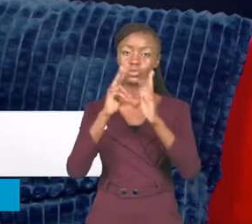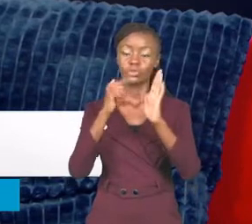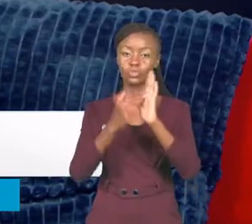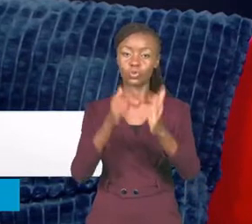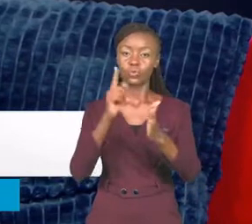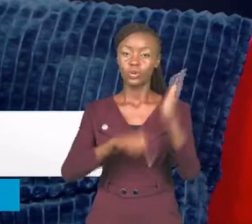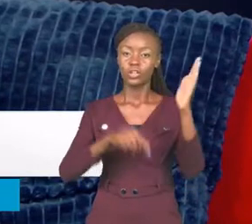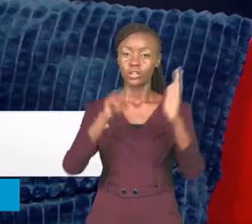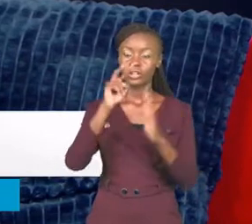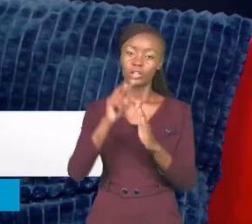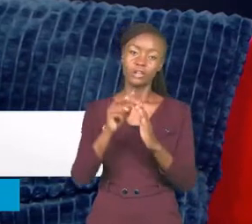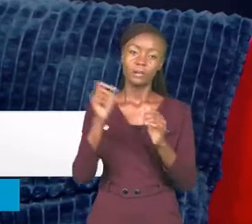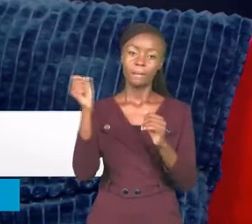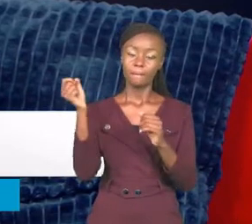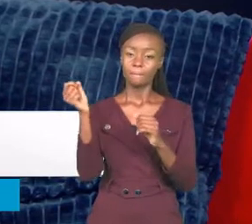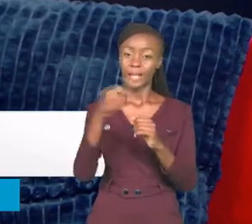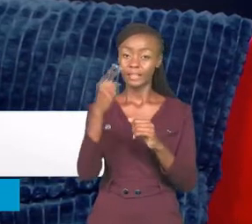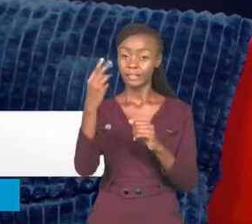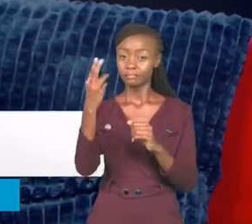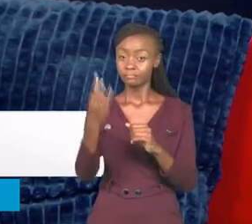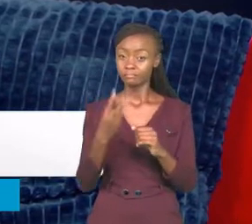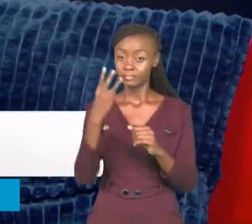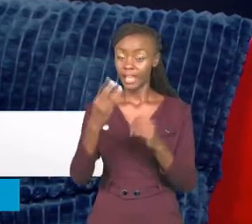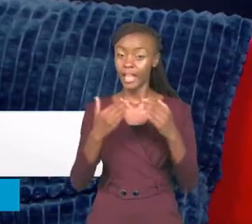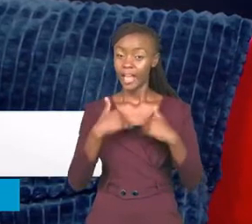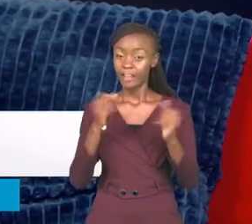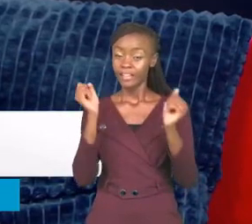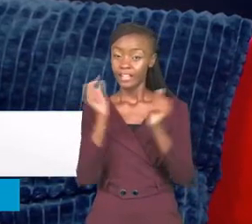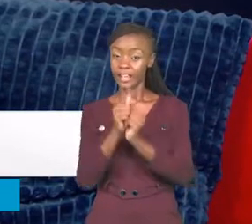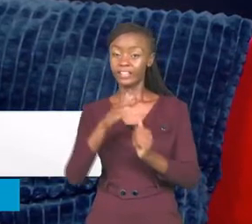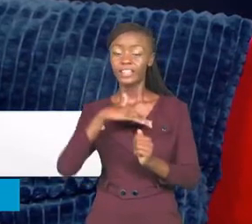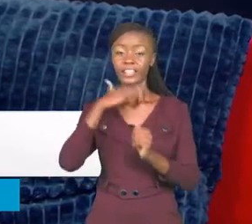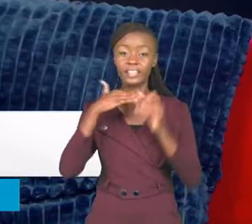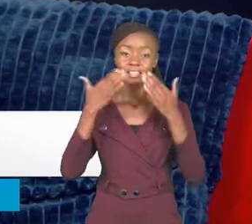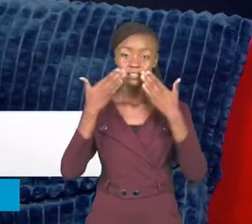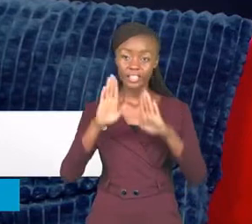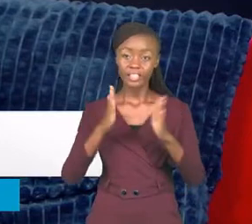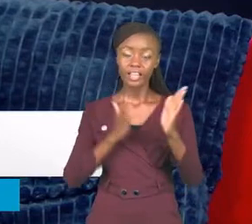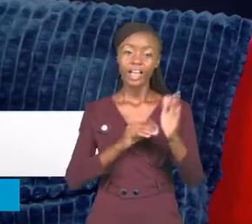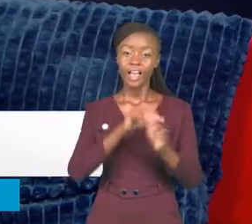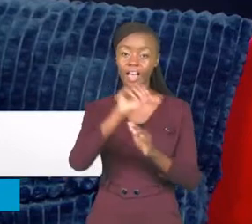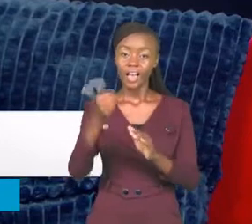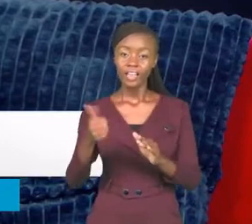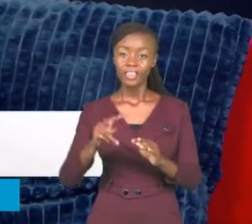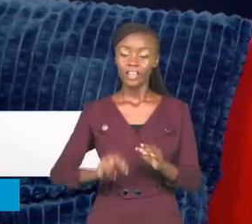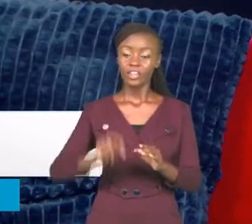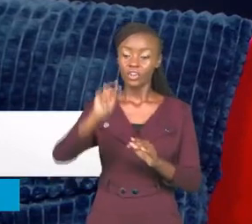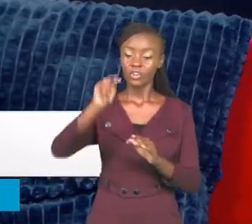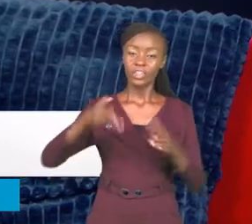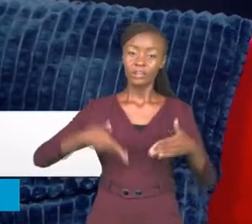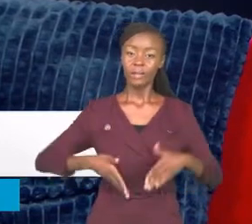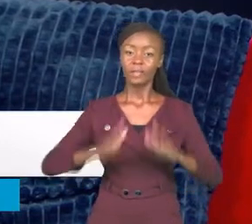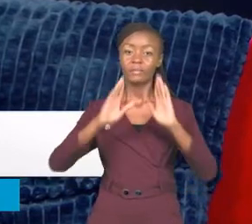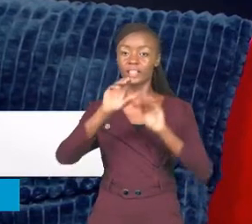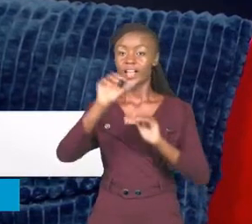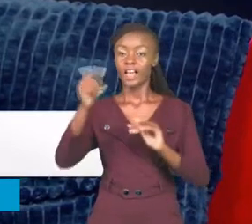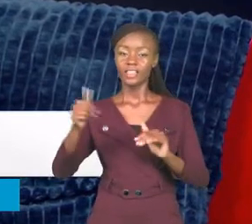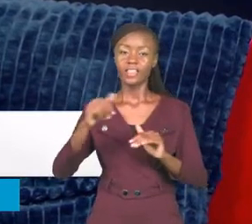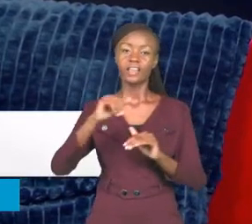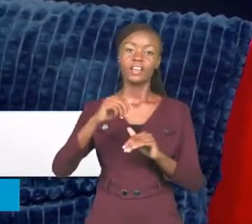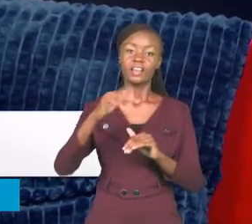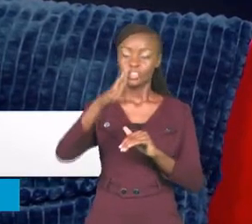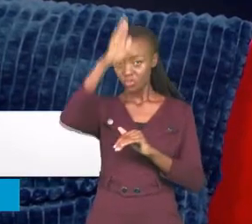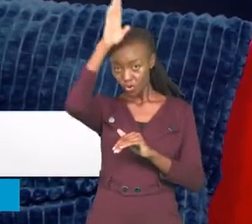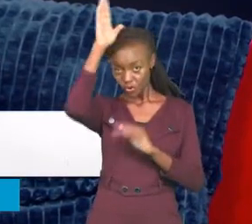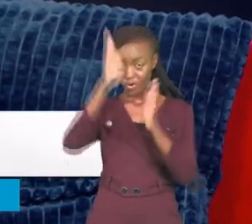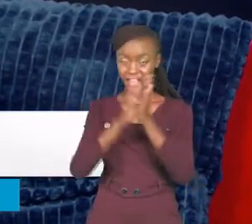16th shows the highway leads with 11 deaths, followed by the Northern Bypass with 6. Jogoo, Kangundo and Outer Ring